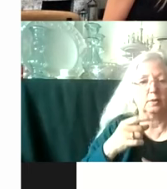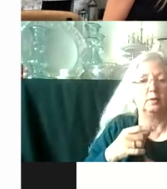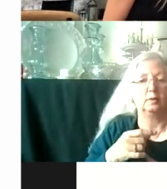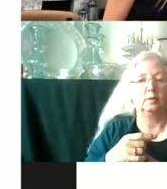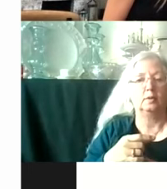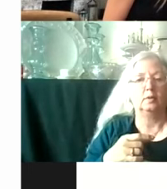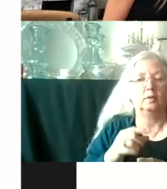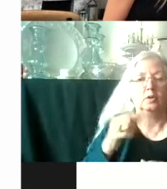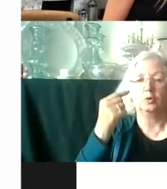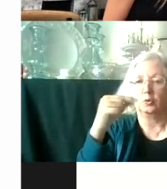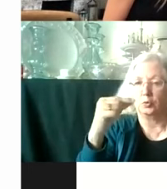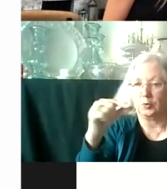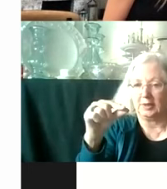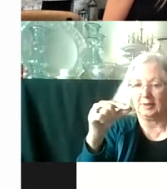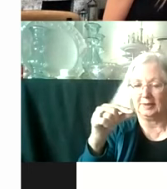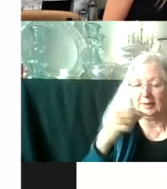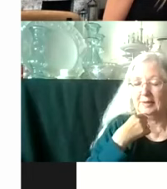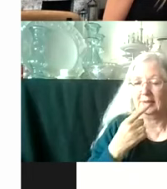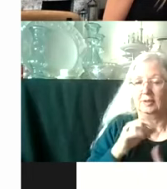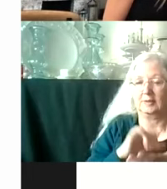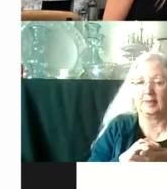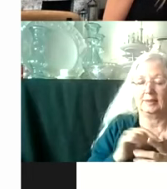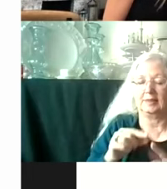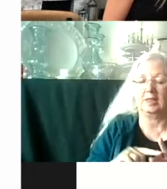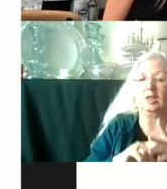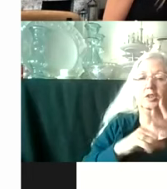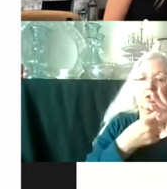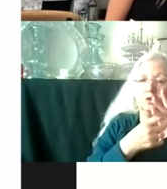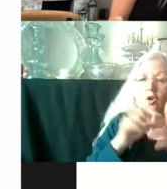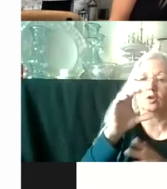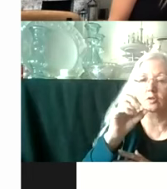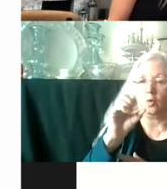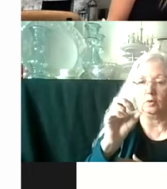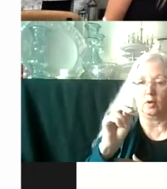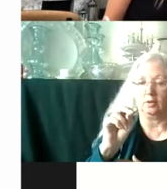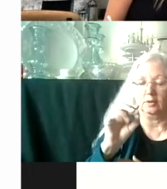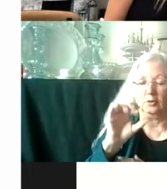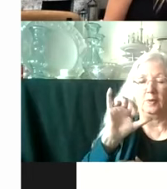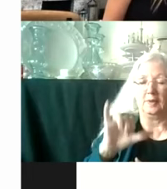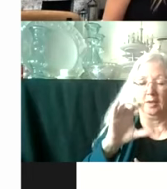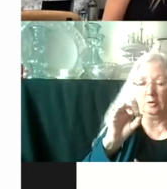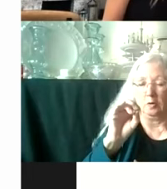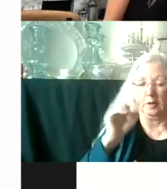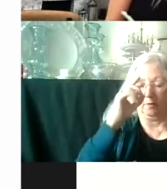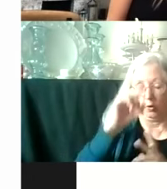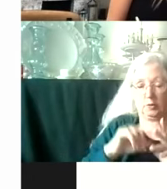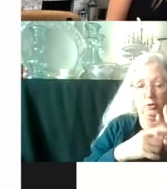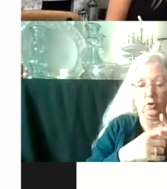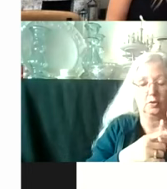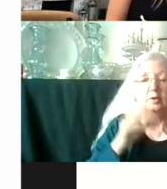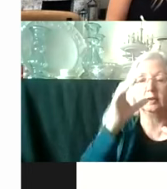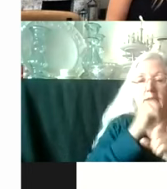is green kind of should tell you that it is the start codon. And guess what you do at a start